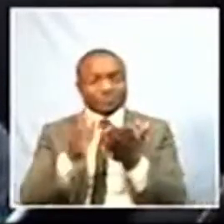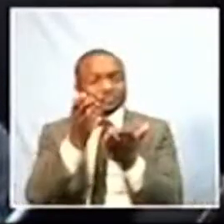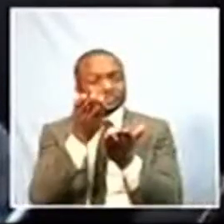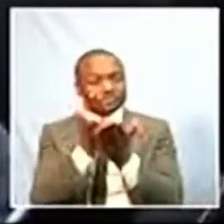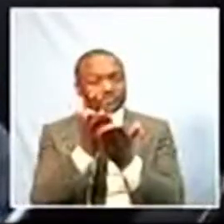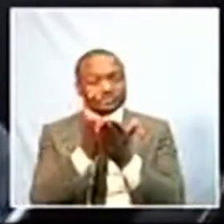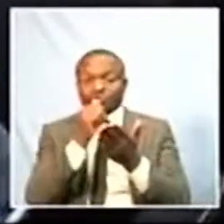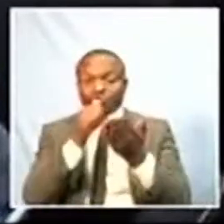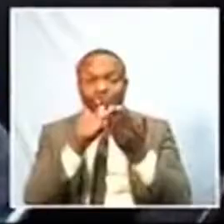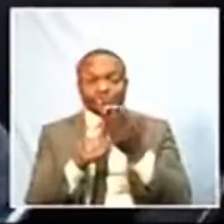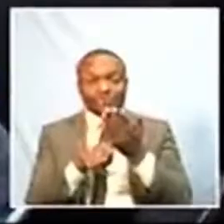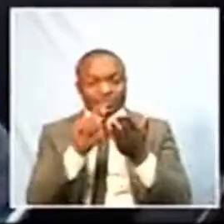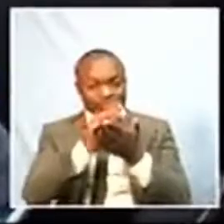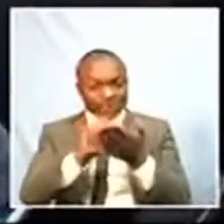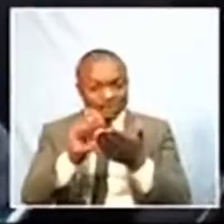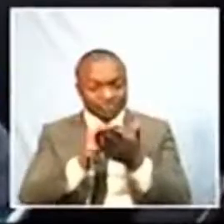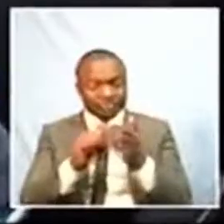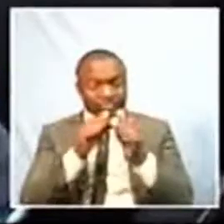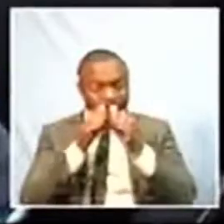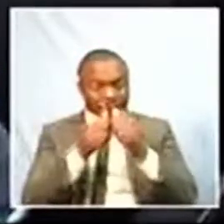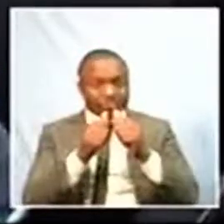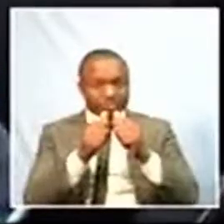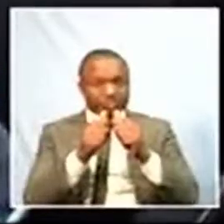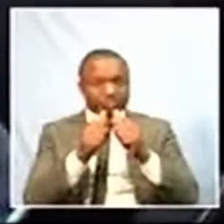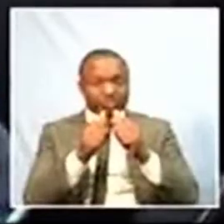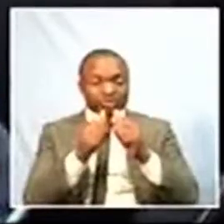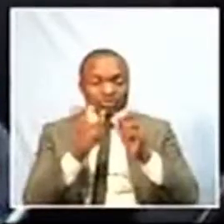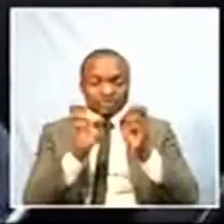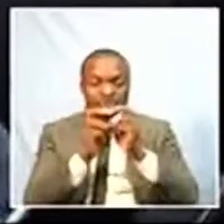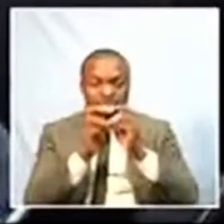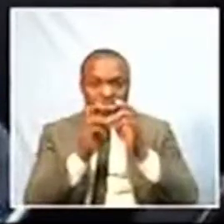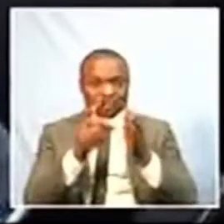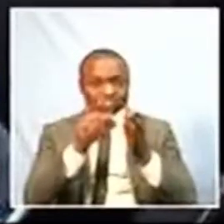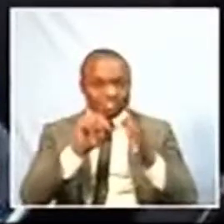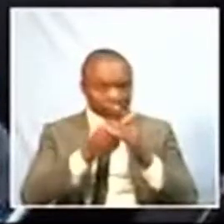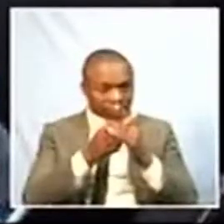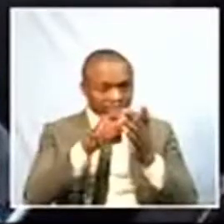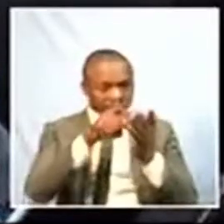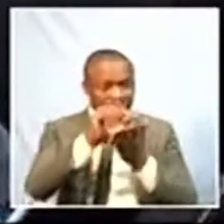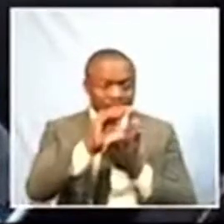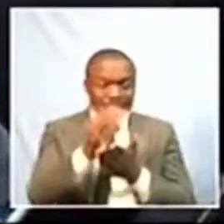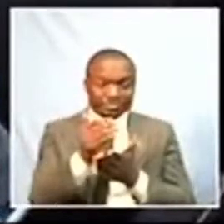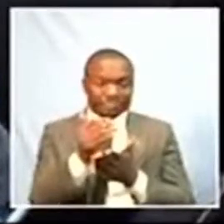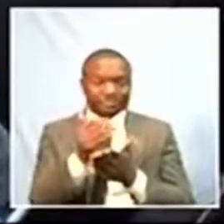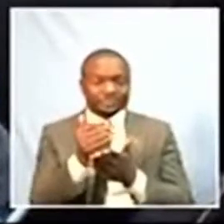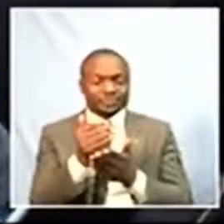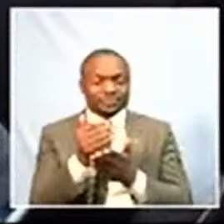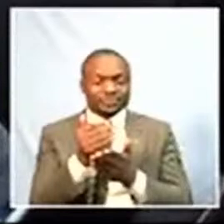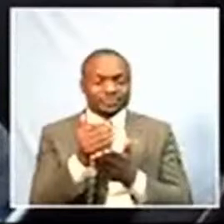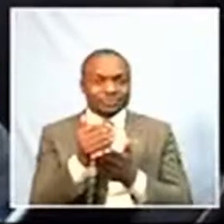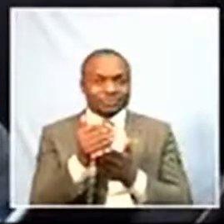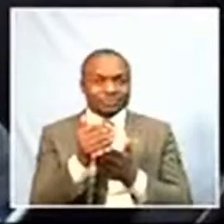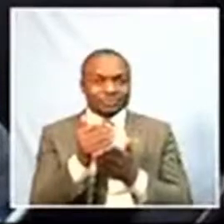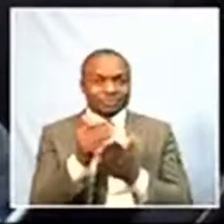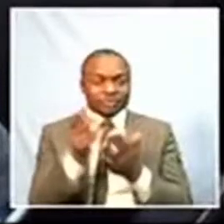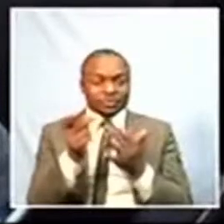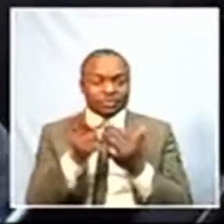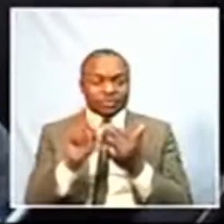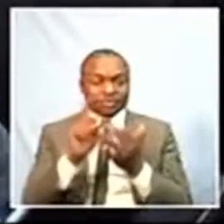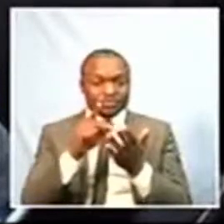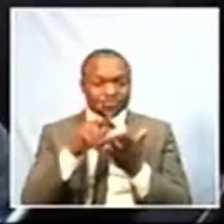notices are written to follow the contractors to pay back the advance